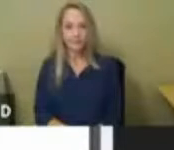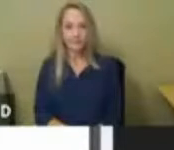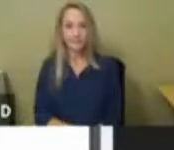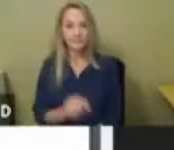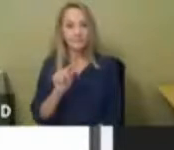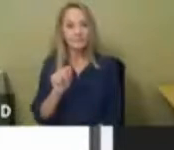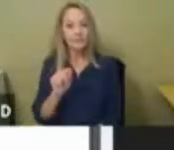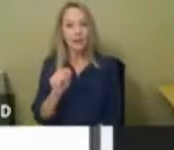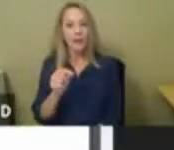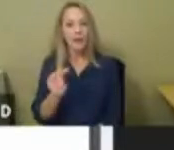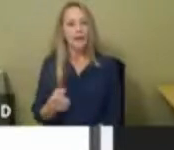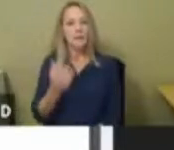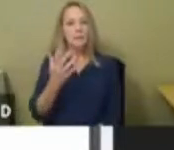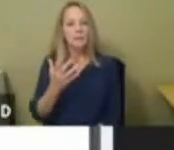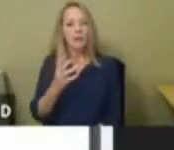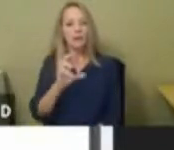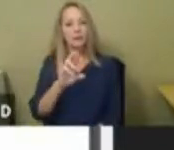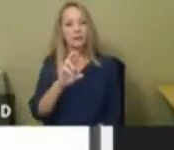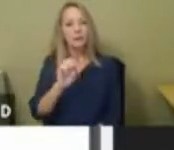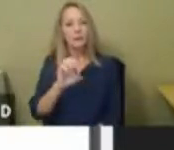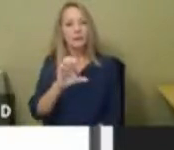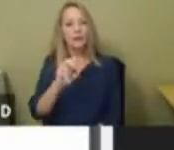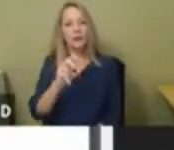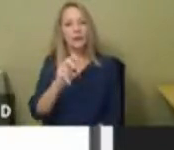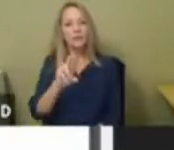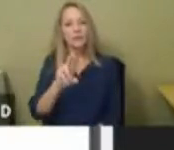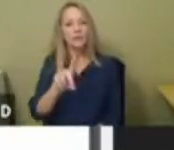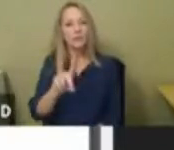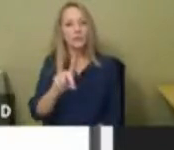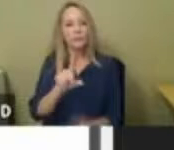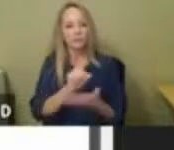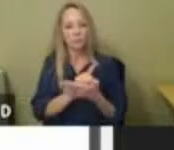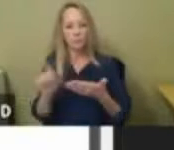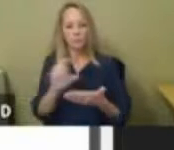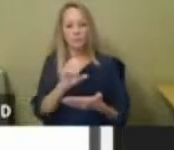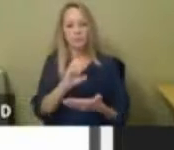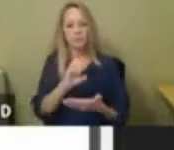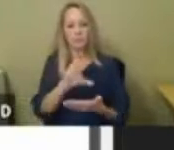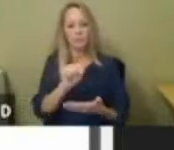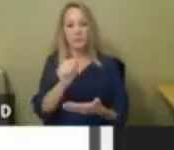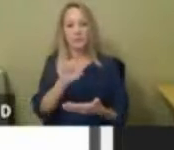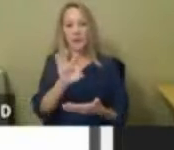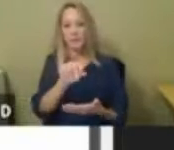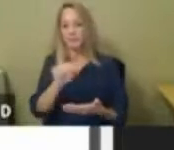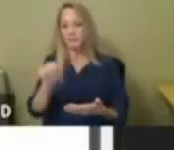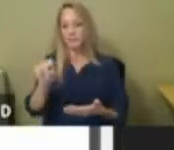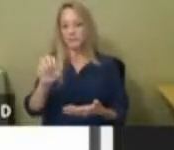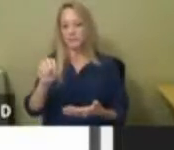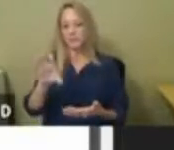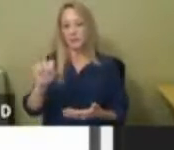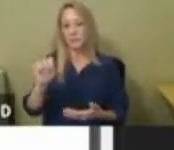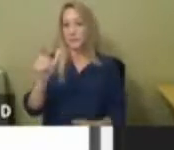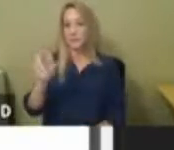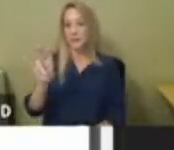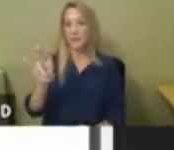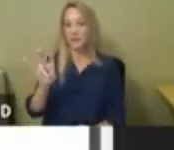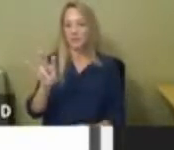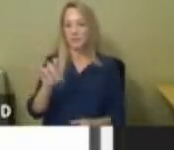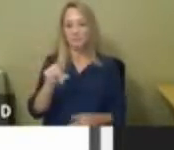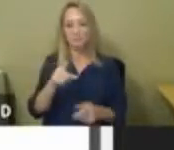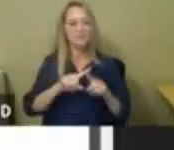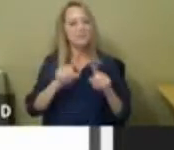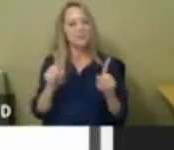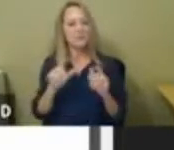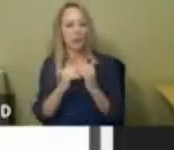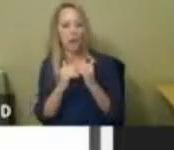This is the number of recovered cases as well through the week of October the 19th through October the 27th. And this is just a different way